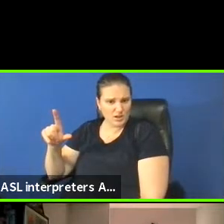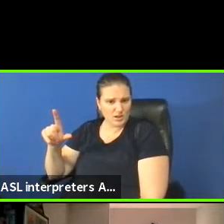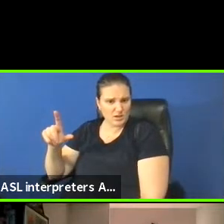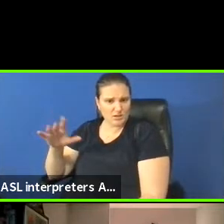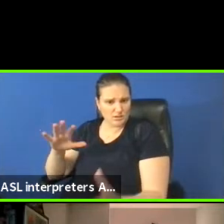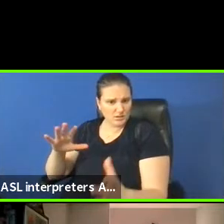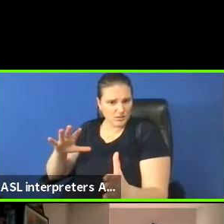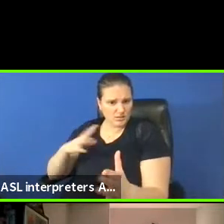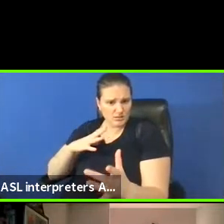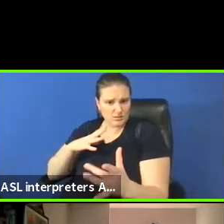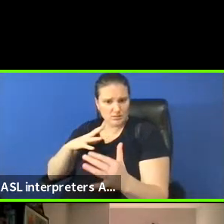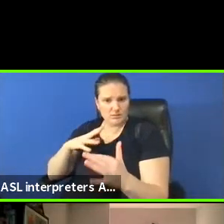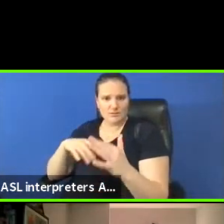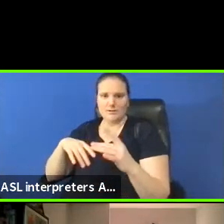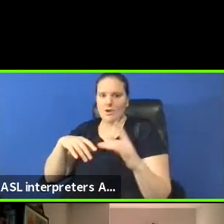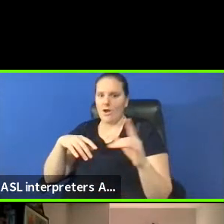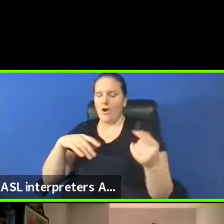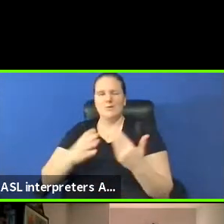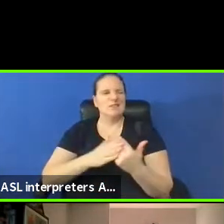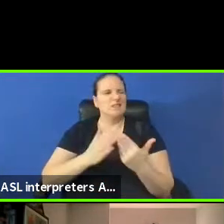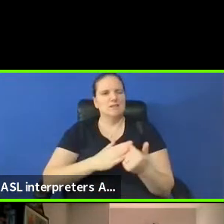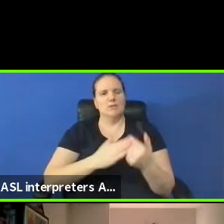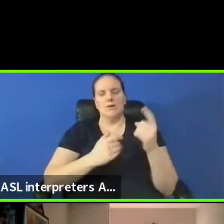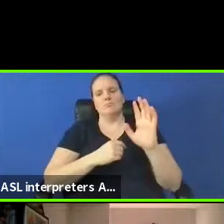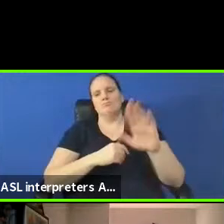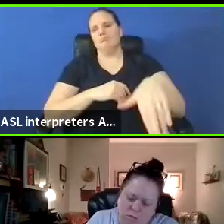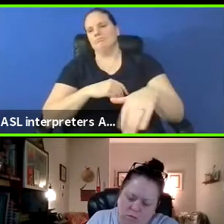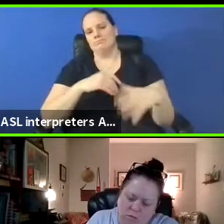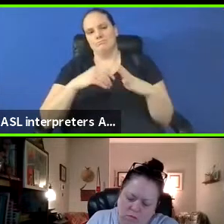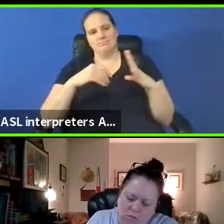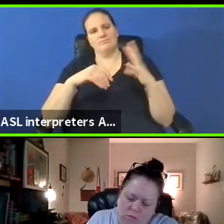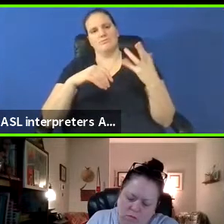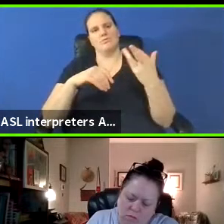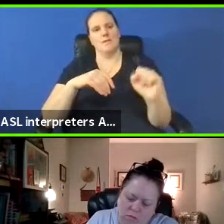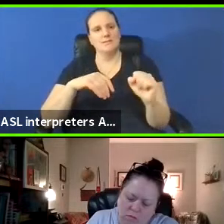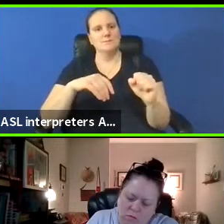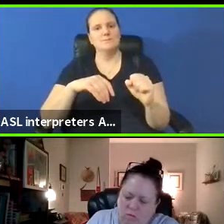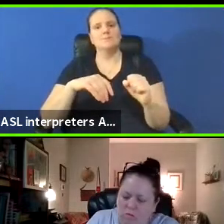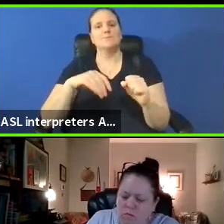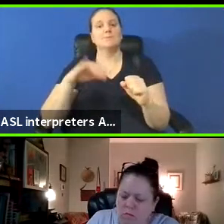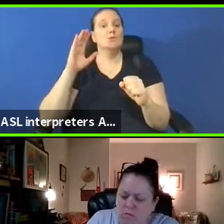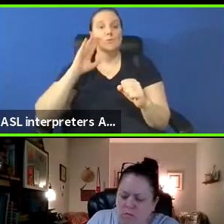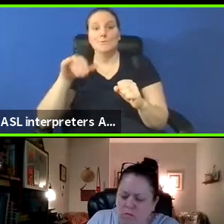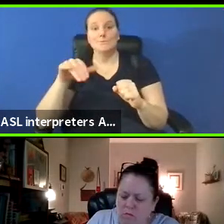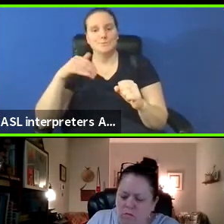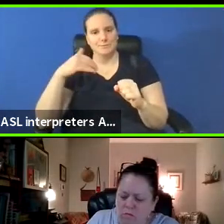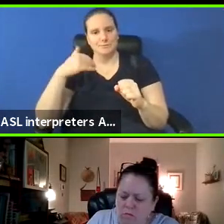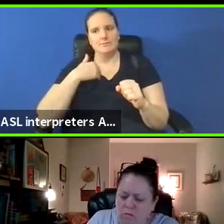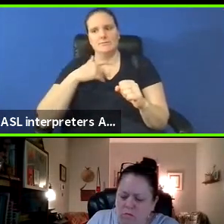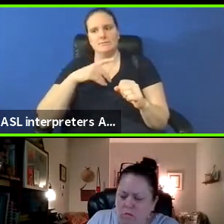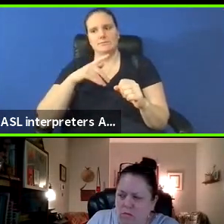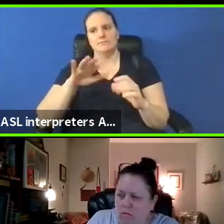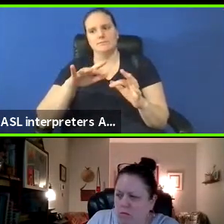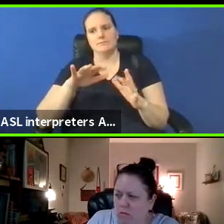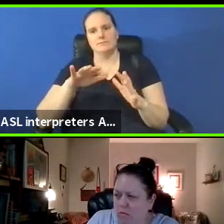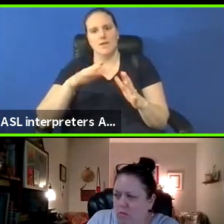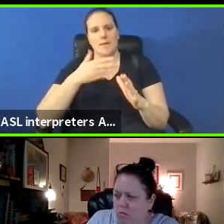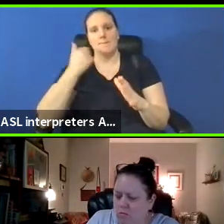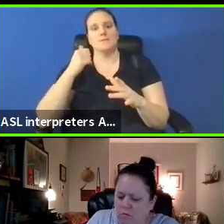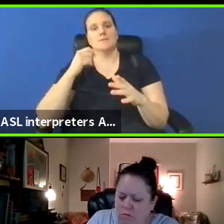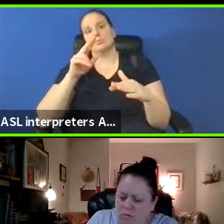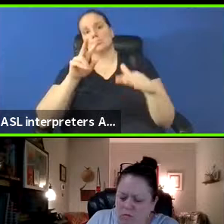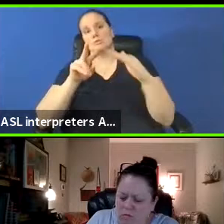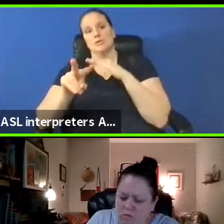on this one. Mm-hmm. You always give me the easy ones, Chris. You know, there's an old adage, the best predictor